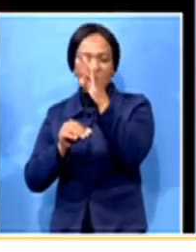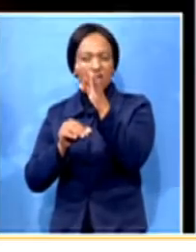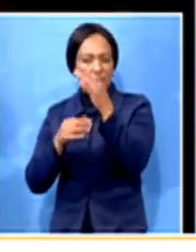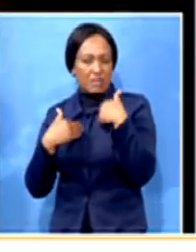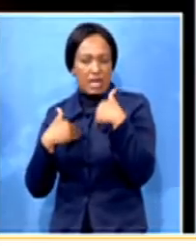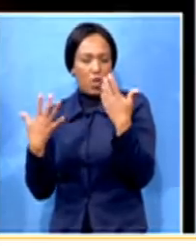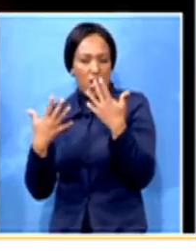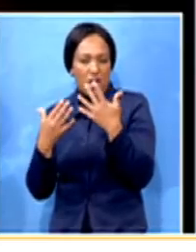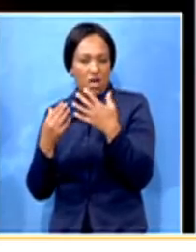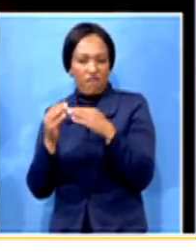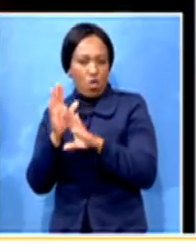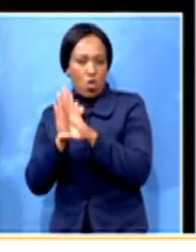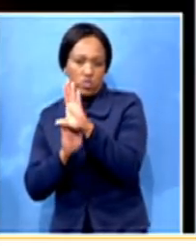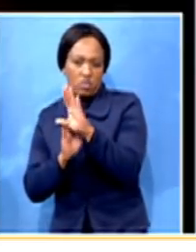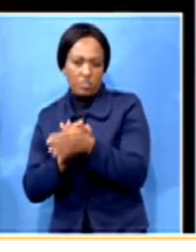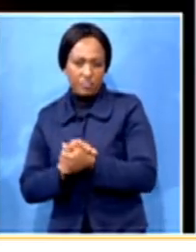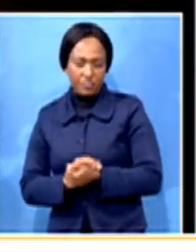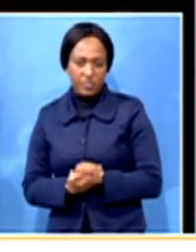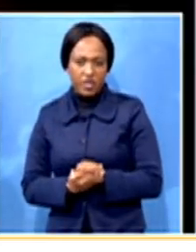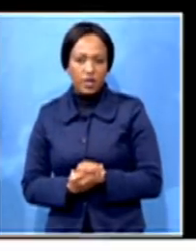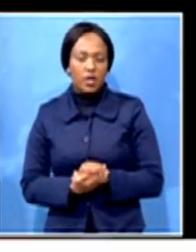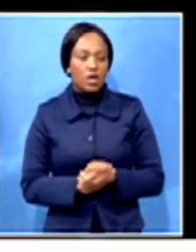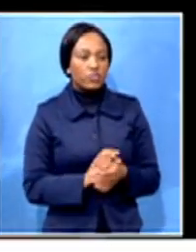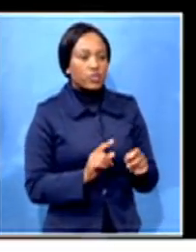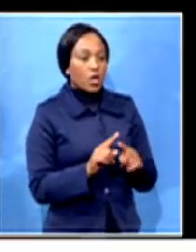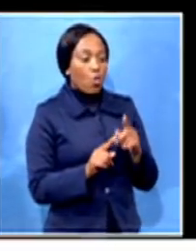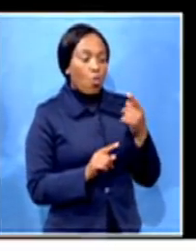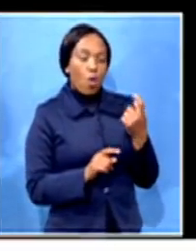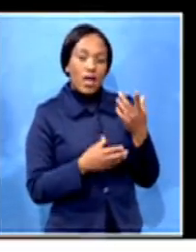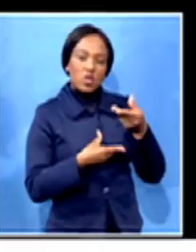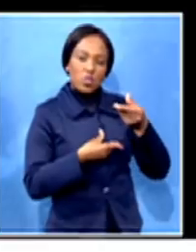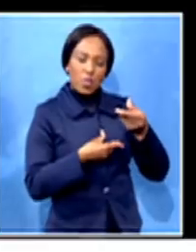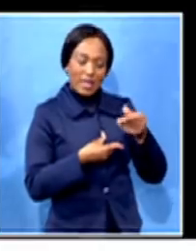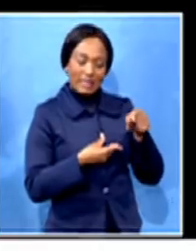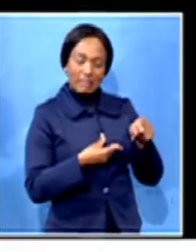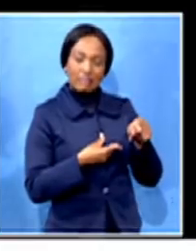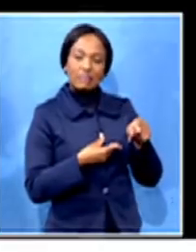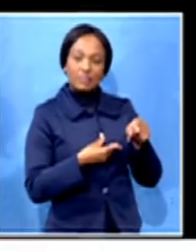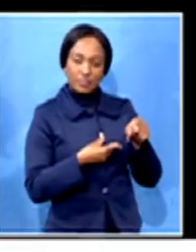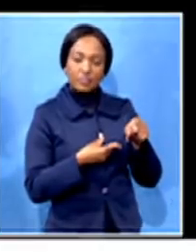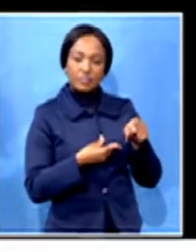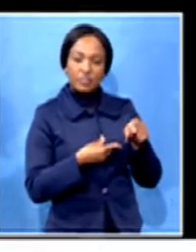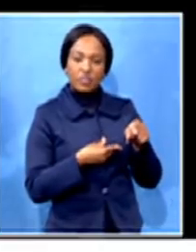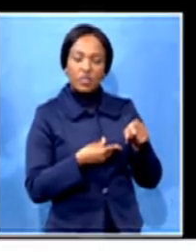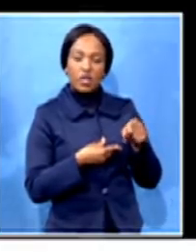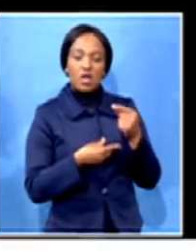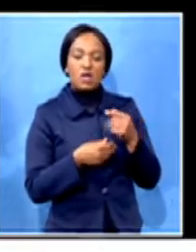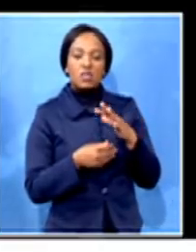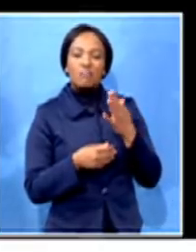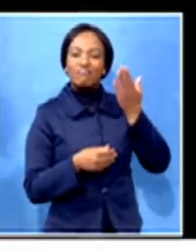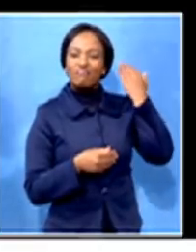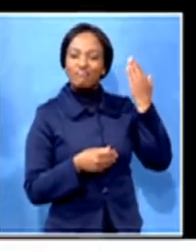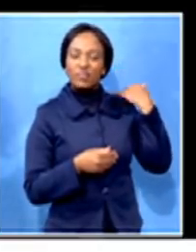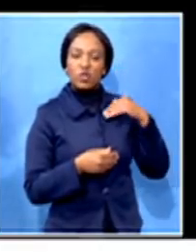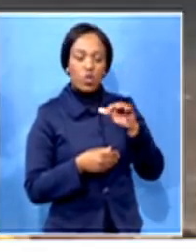start? So the one interesting thing that this document tends to do is that it harps back to what the ANC regards